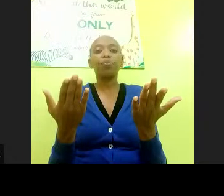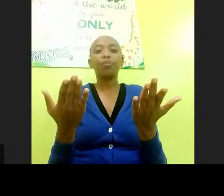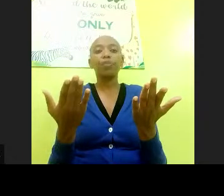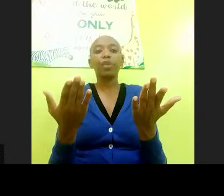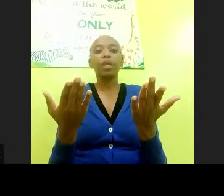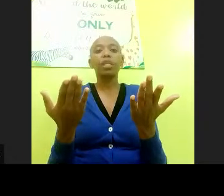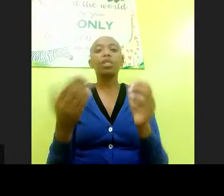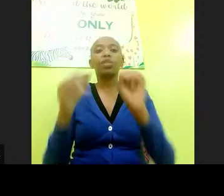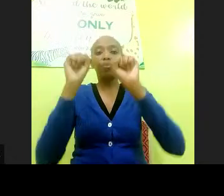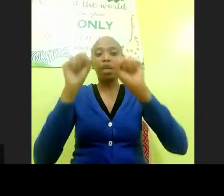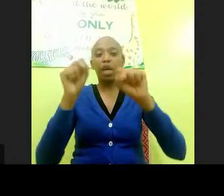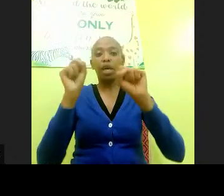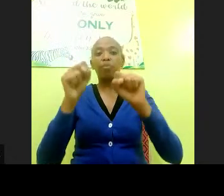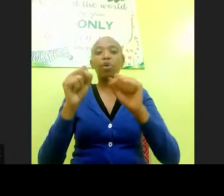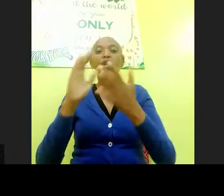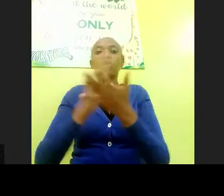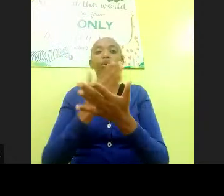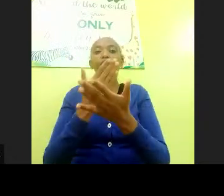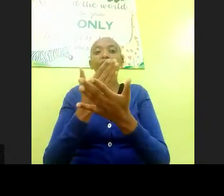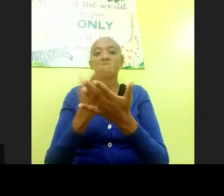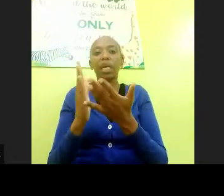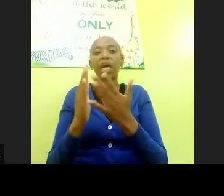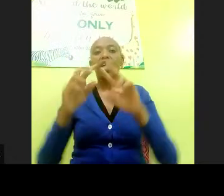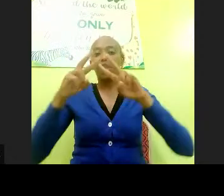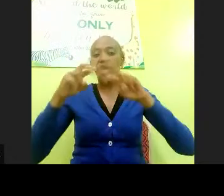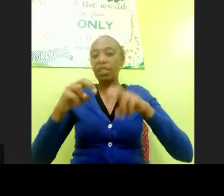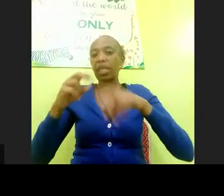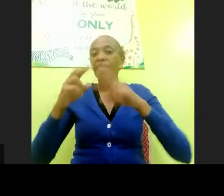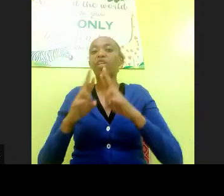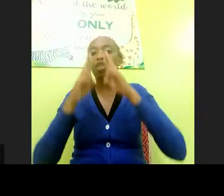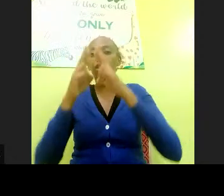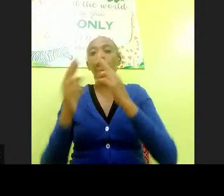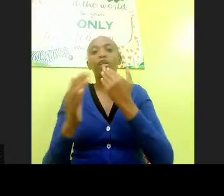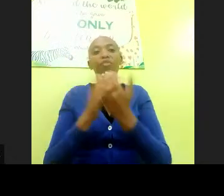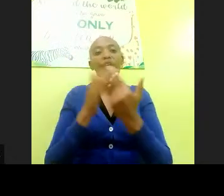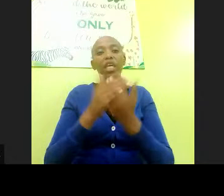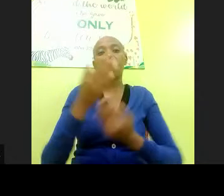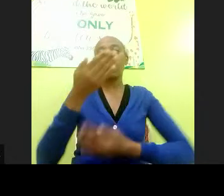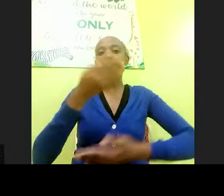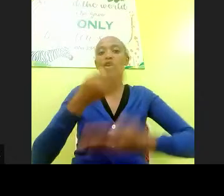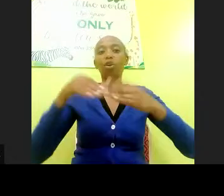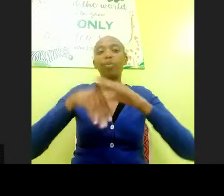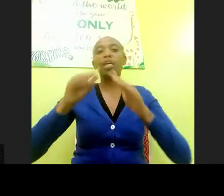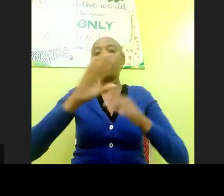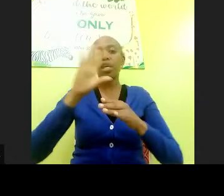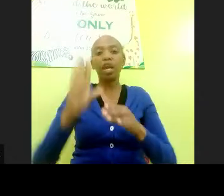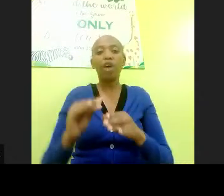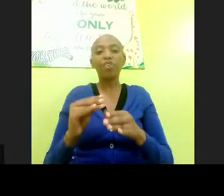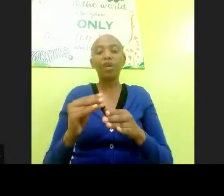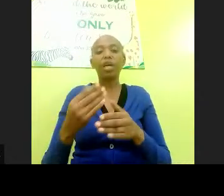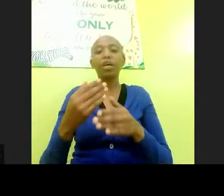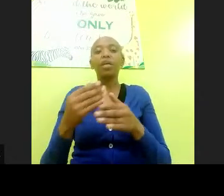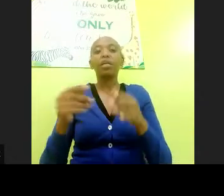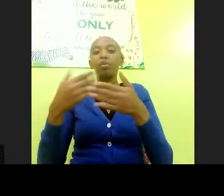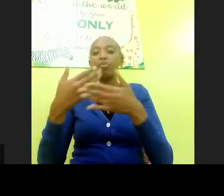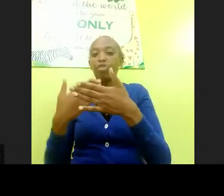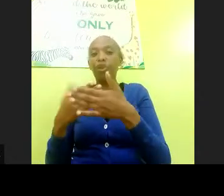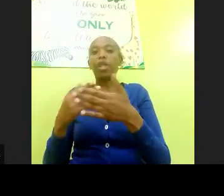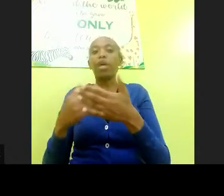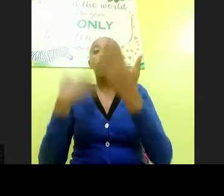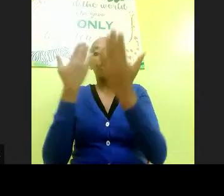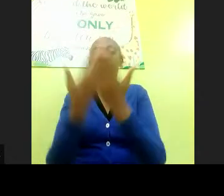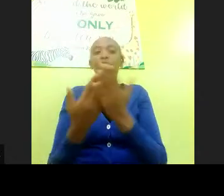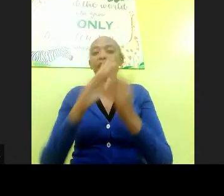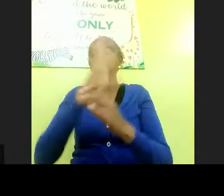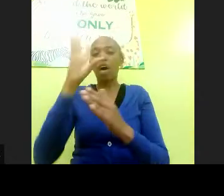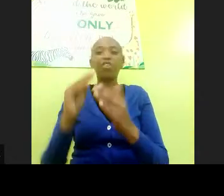be able to share the research and the findings of the care economy in Africa, present the proposed Africa Care Economy